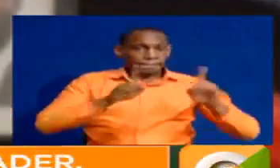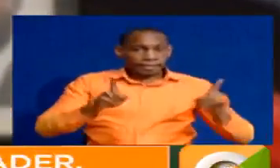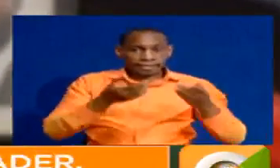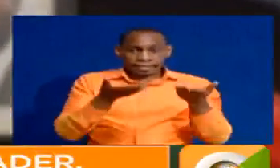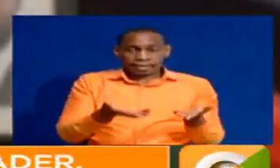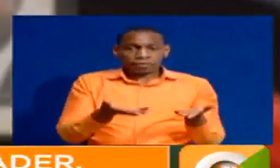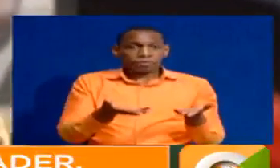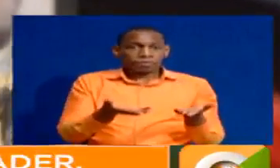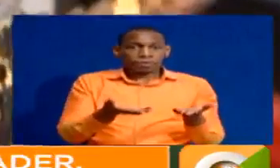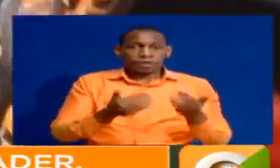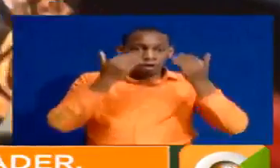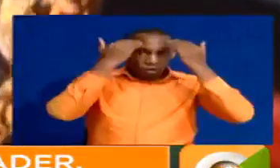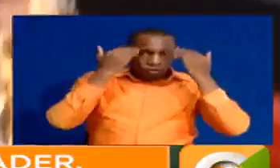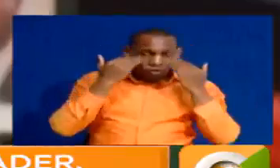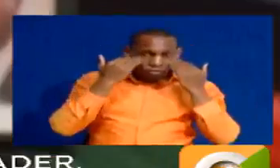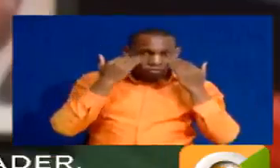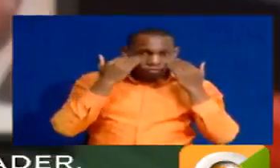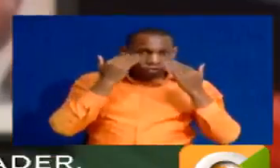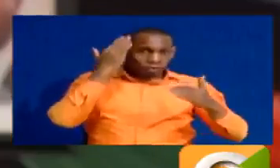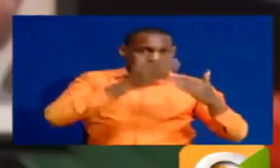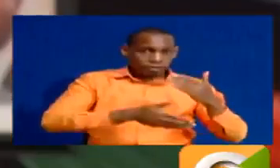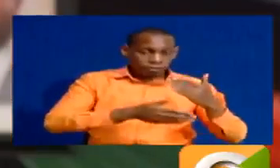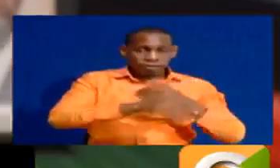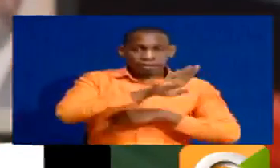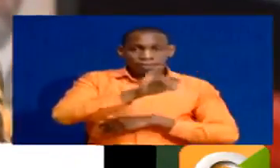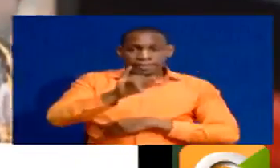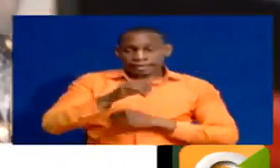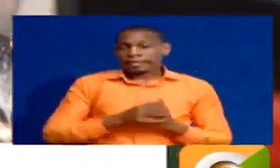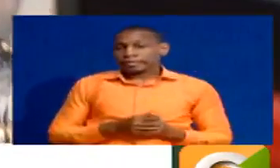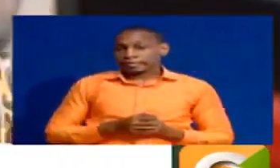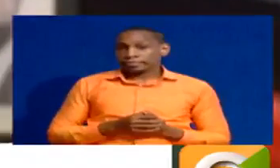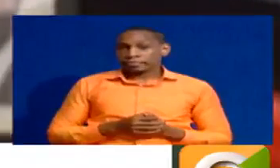lakini sasa mahakama wakalienda wakasimamisha regi.